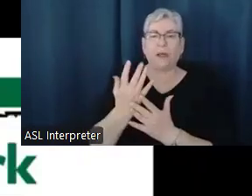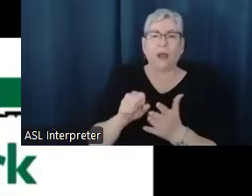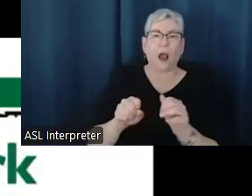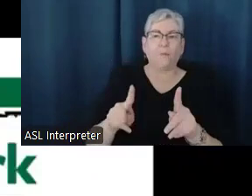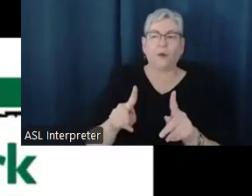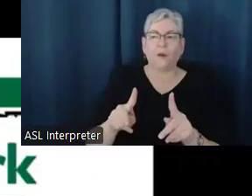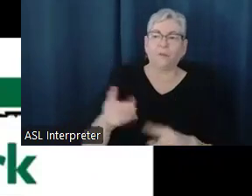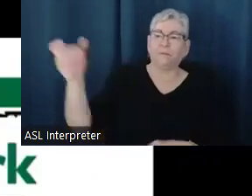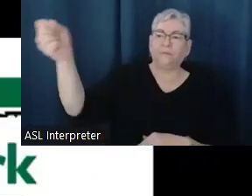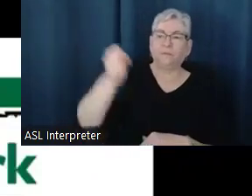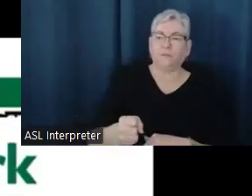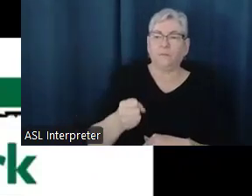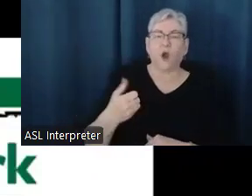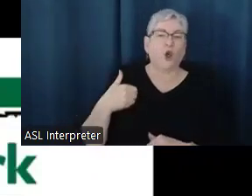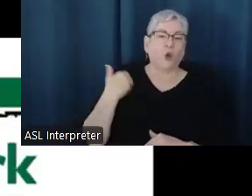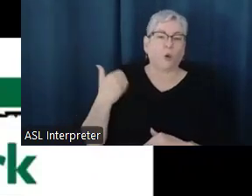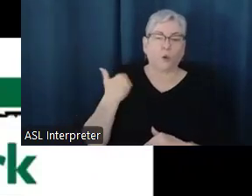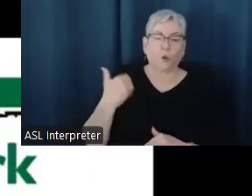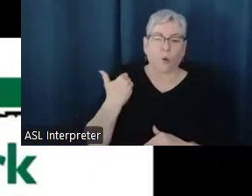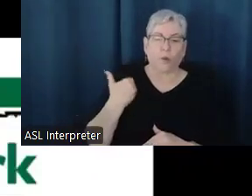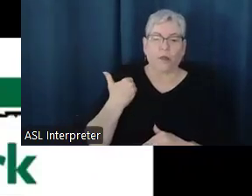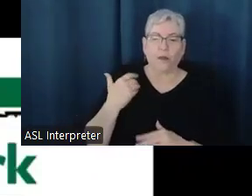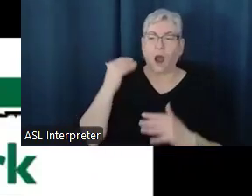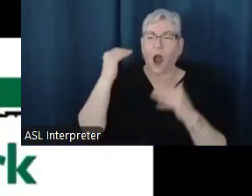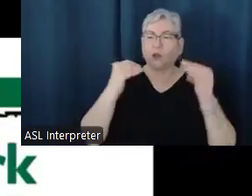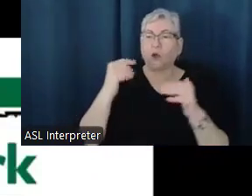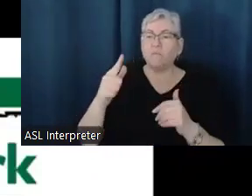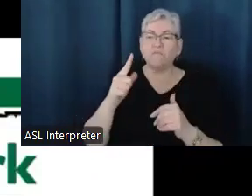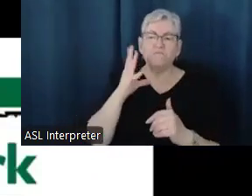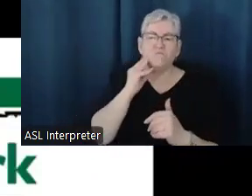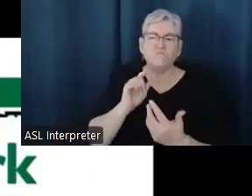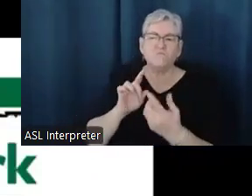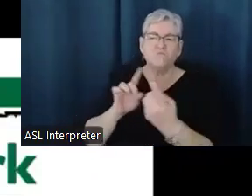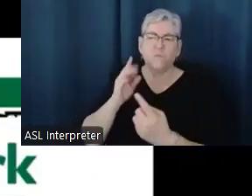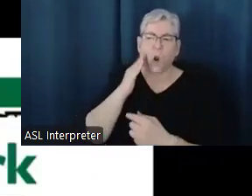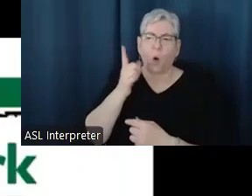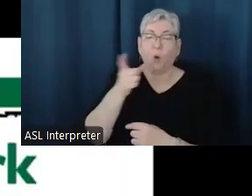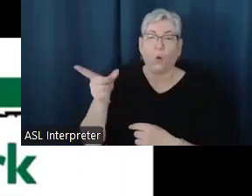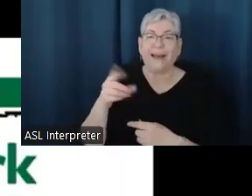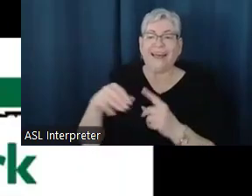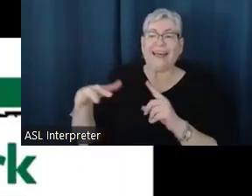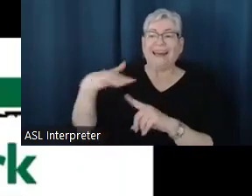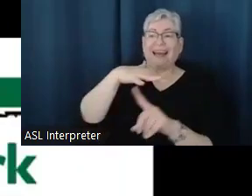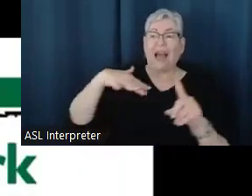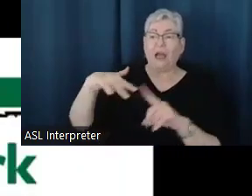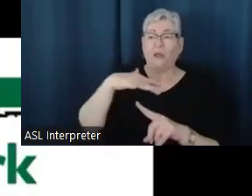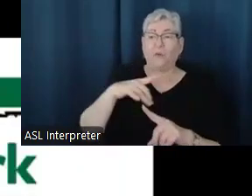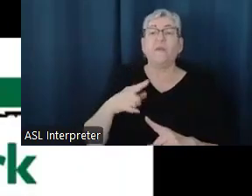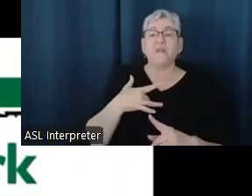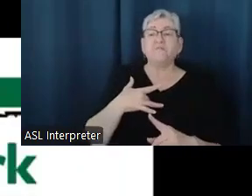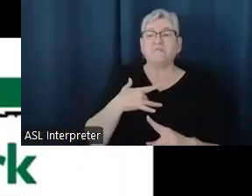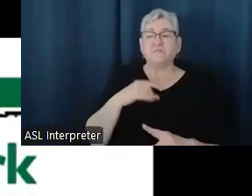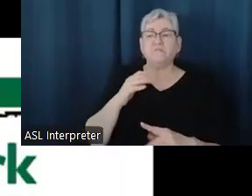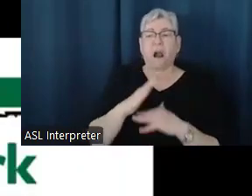youth, the adults that they're very familiar with, in the context of something that they're really comfortable in. So going back